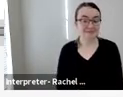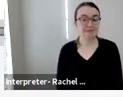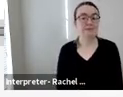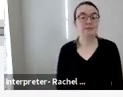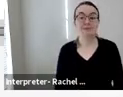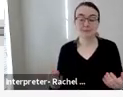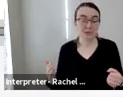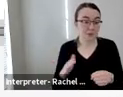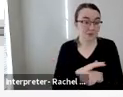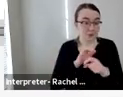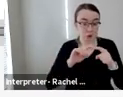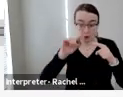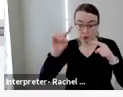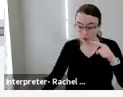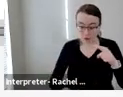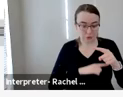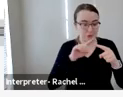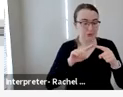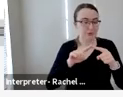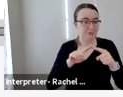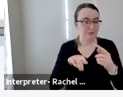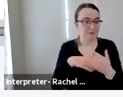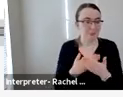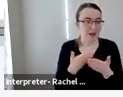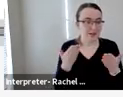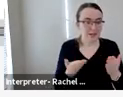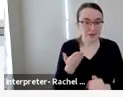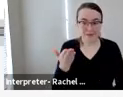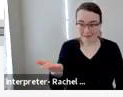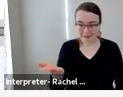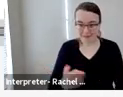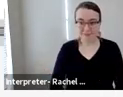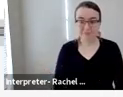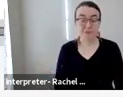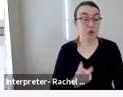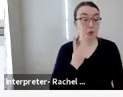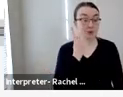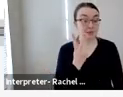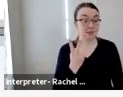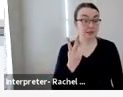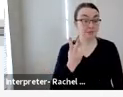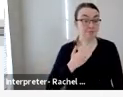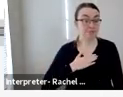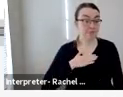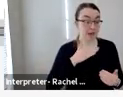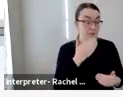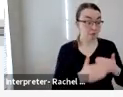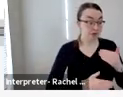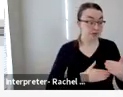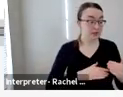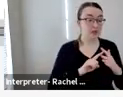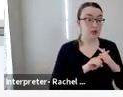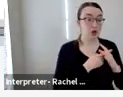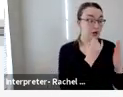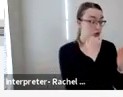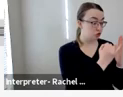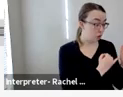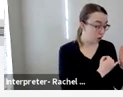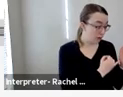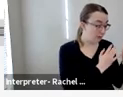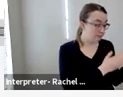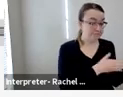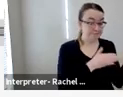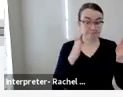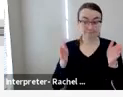full circle here. You've seen my process from drawing. You've seen my